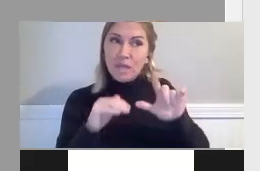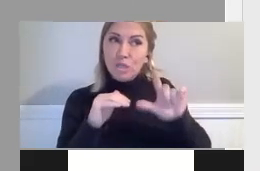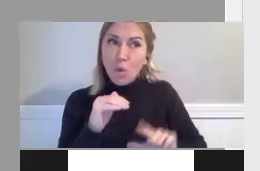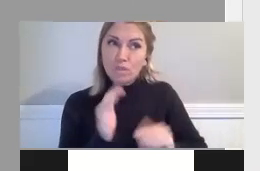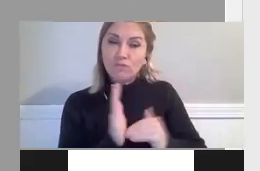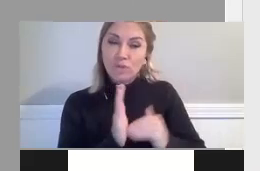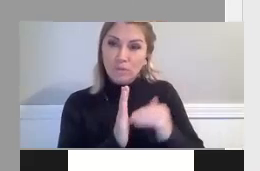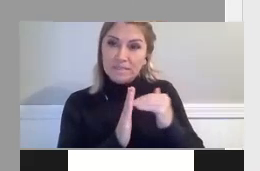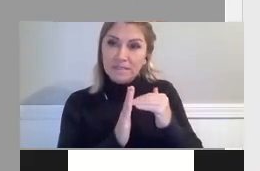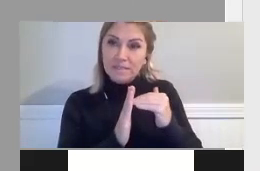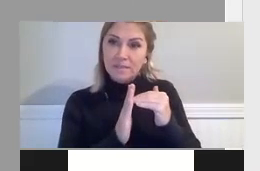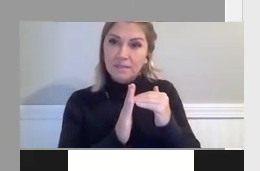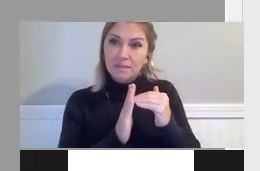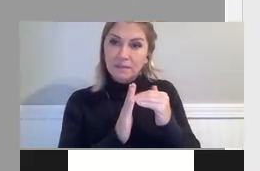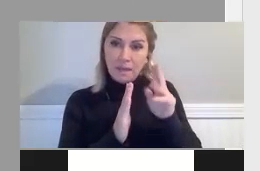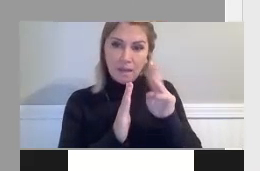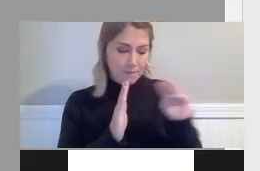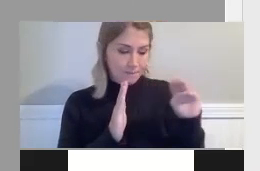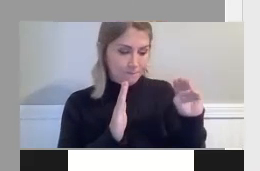frequency